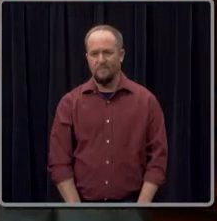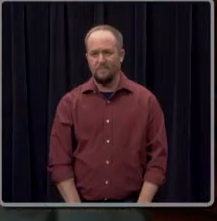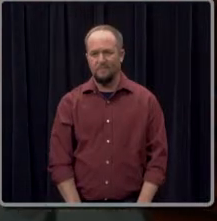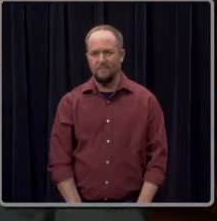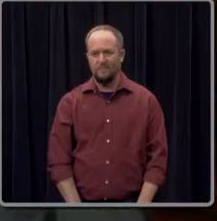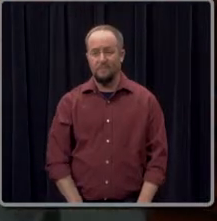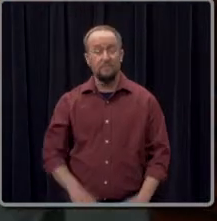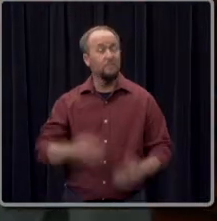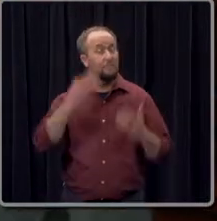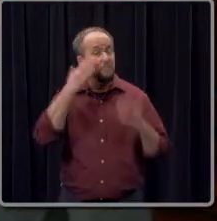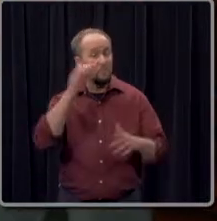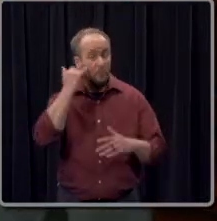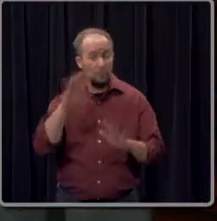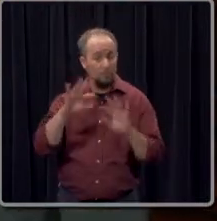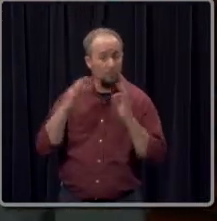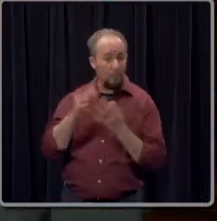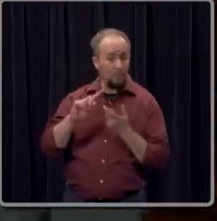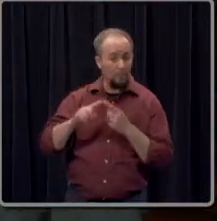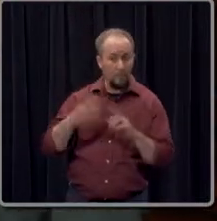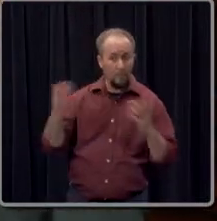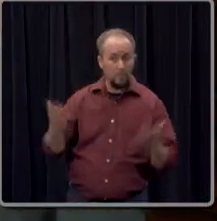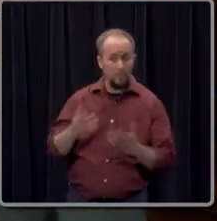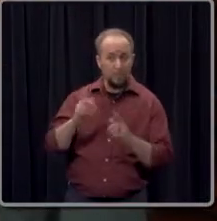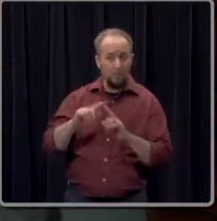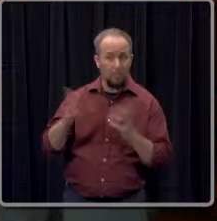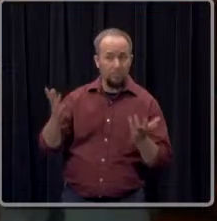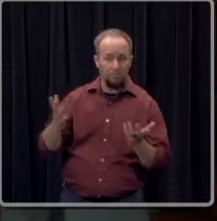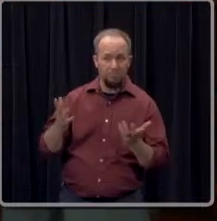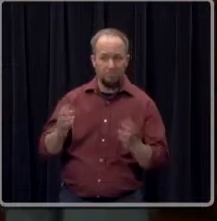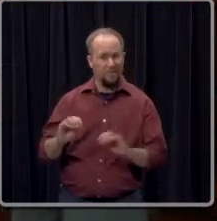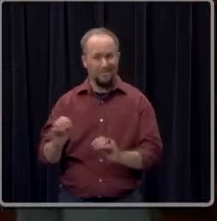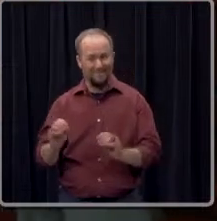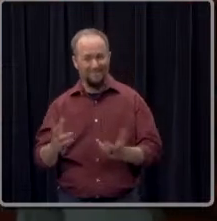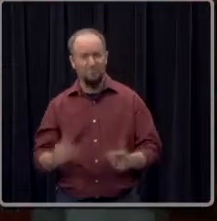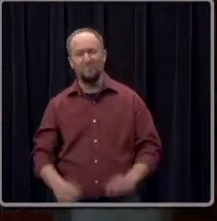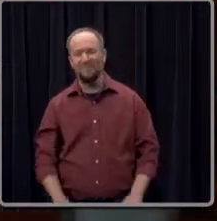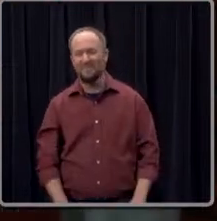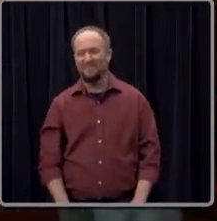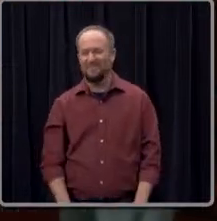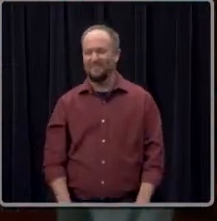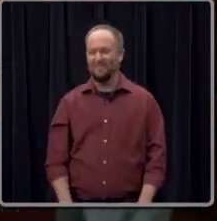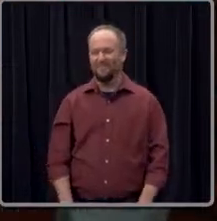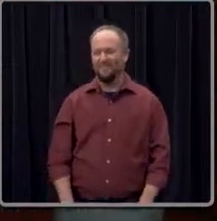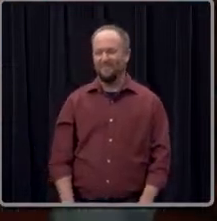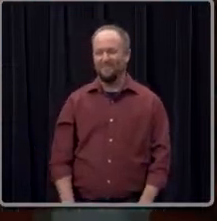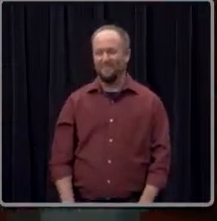And I don't know if we have family or friends in the audience, but if so, okay.